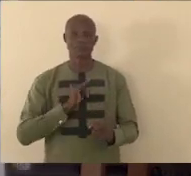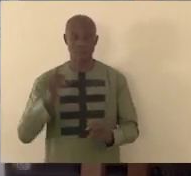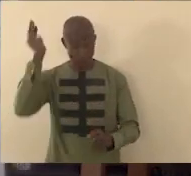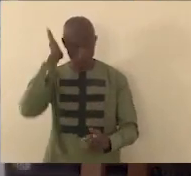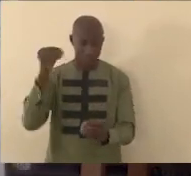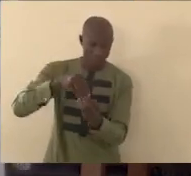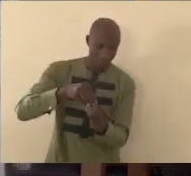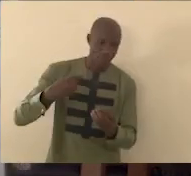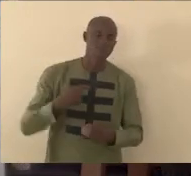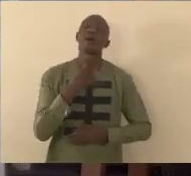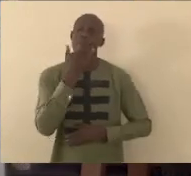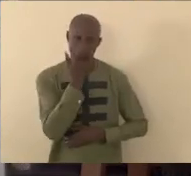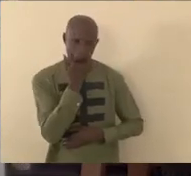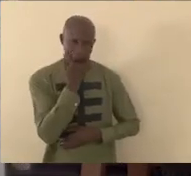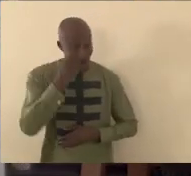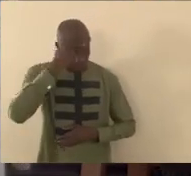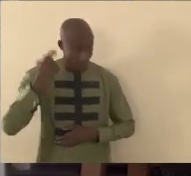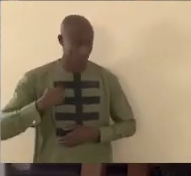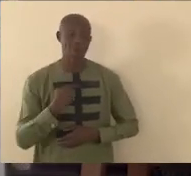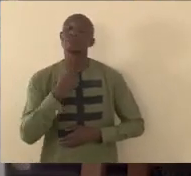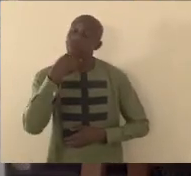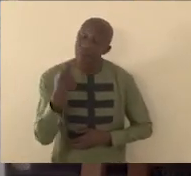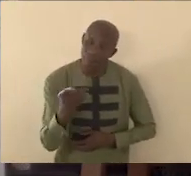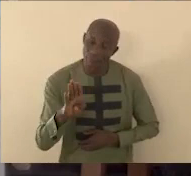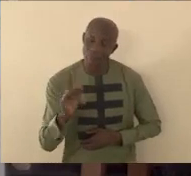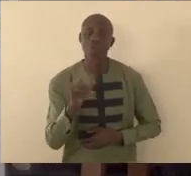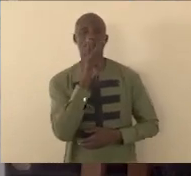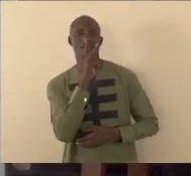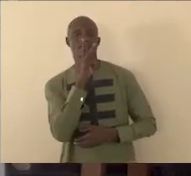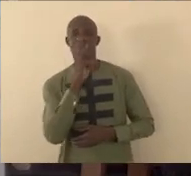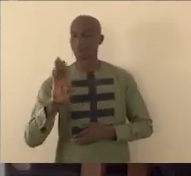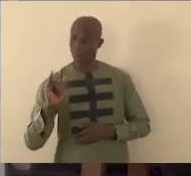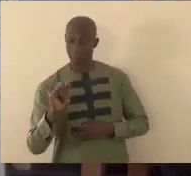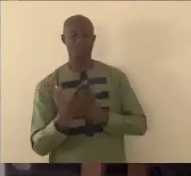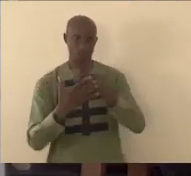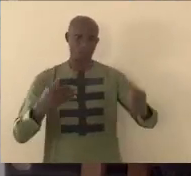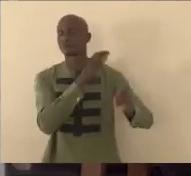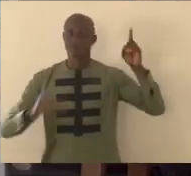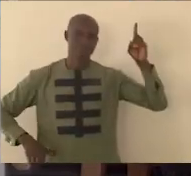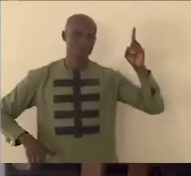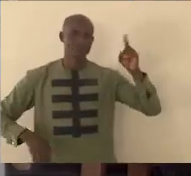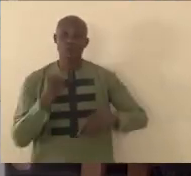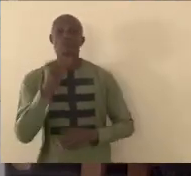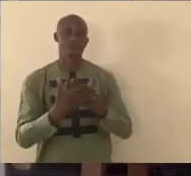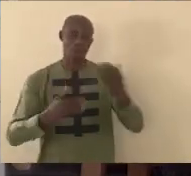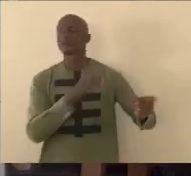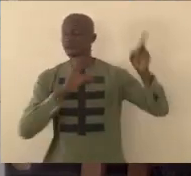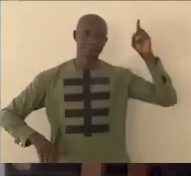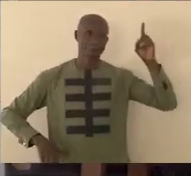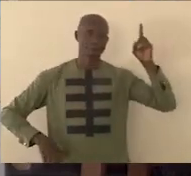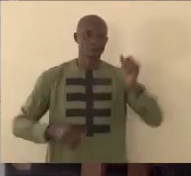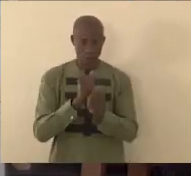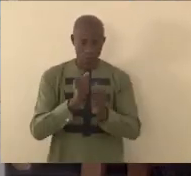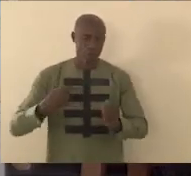would add that we are mistaken, because we have not just been saved by water, we have been saved by the blood of Christ. It's the blood of